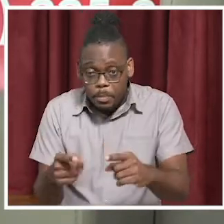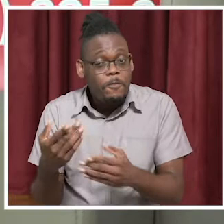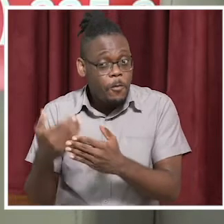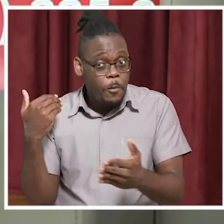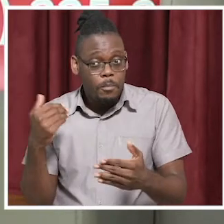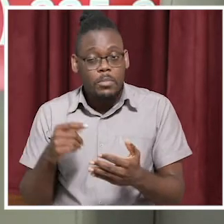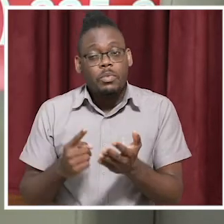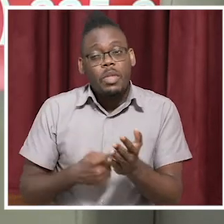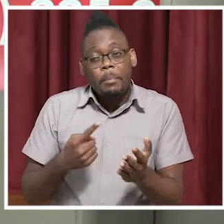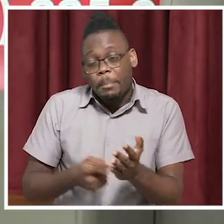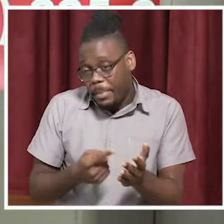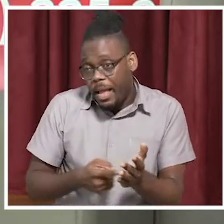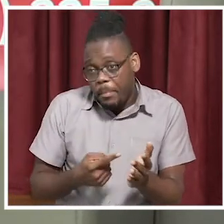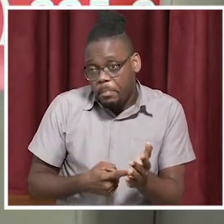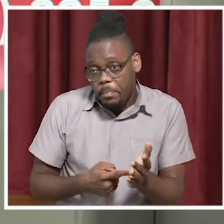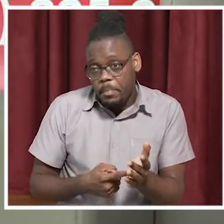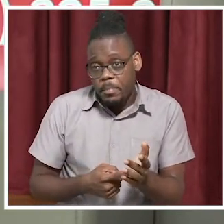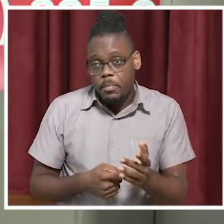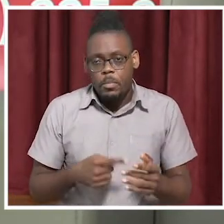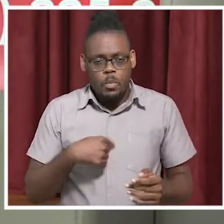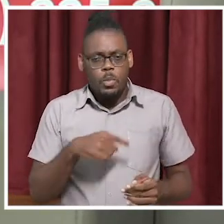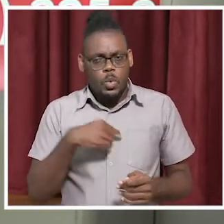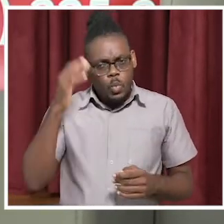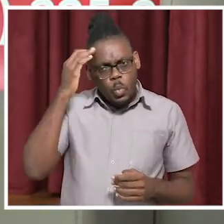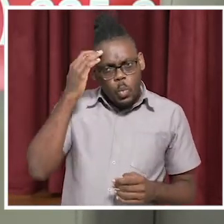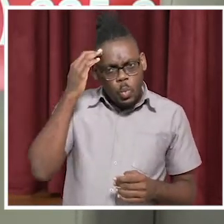people, we know that they're already coming from